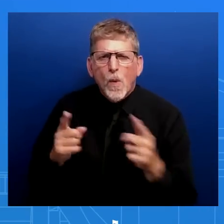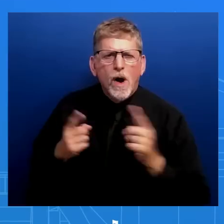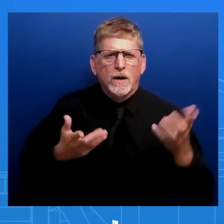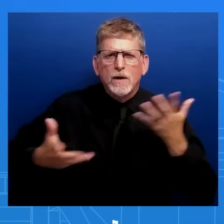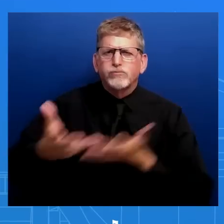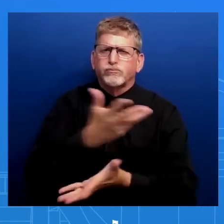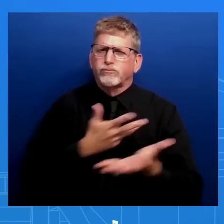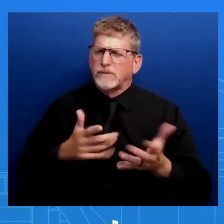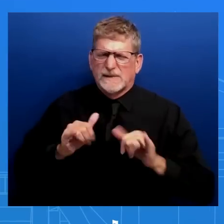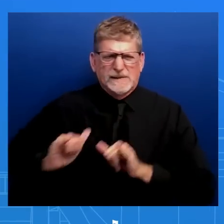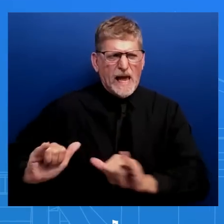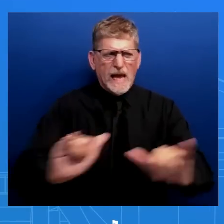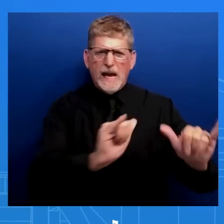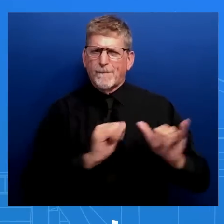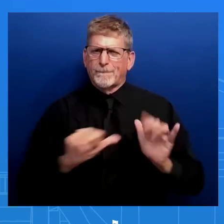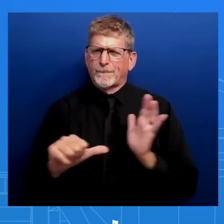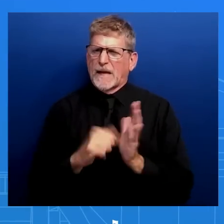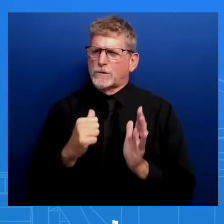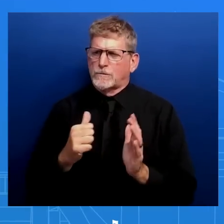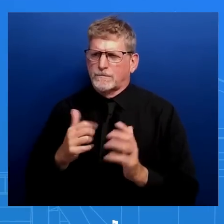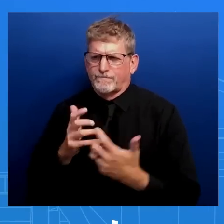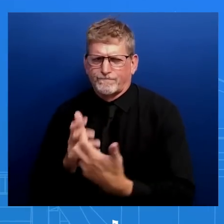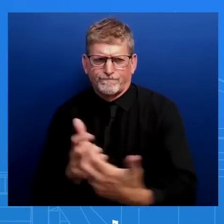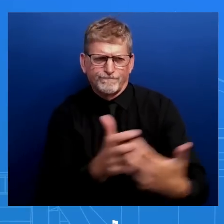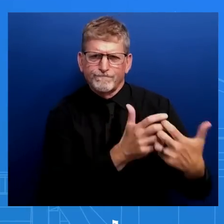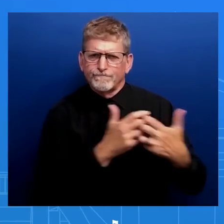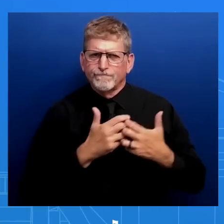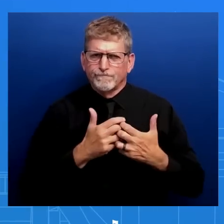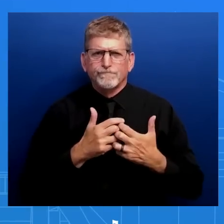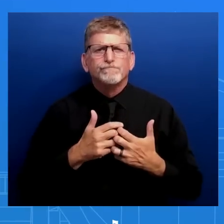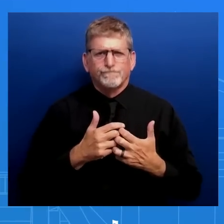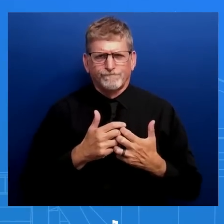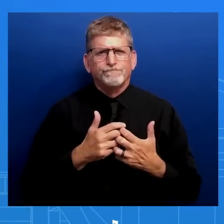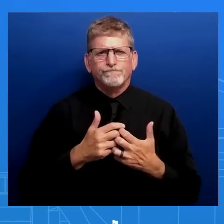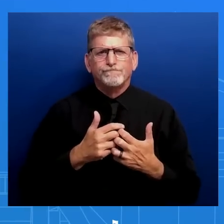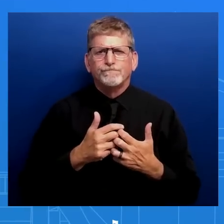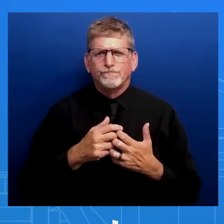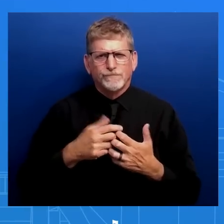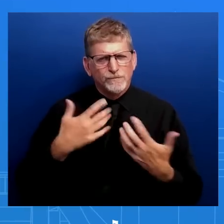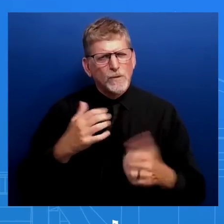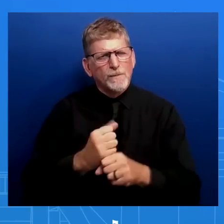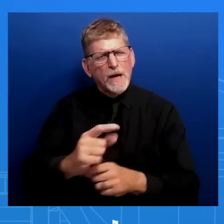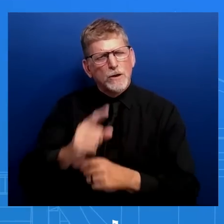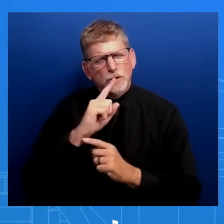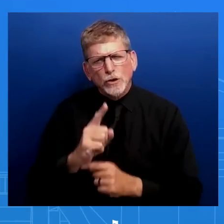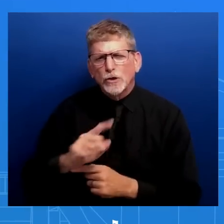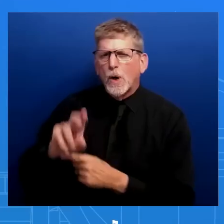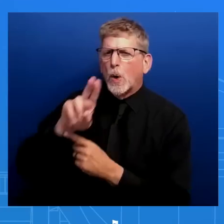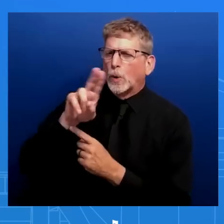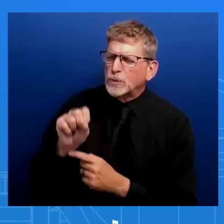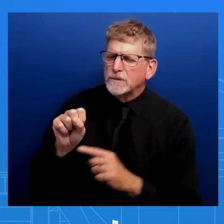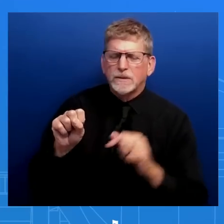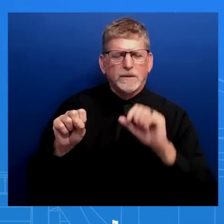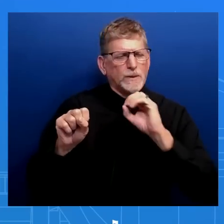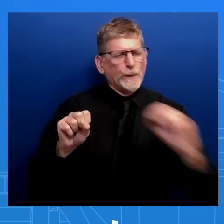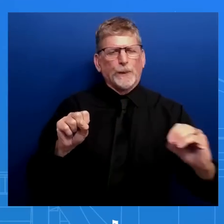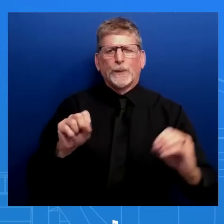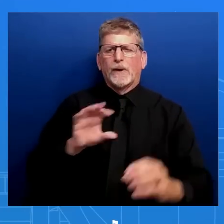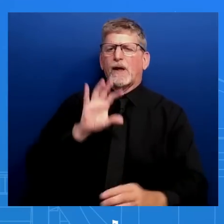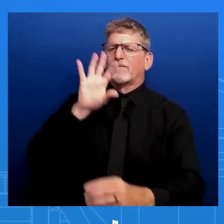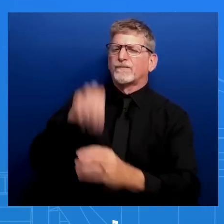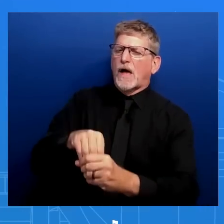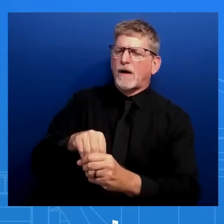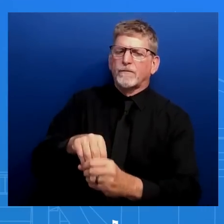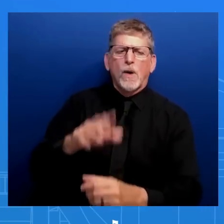clear to all our allies and partners that the United States was not involved and would not get involved in these events, and